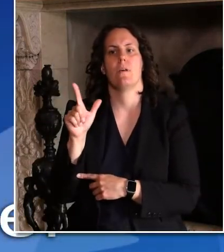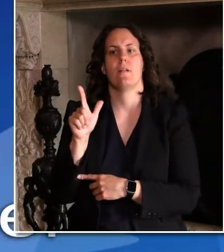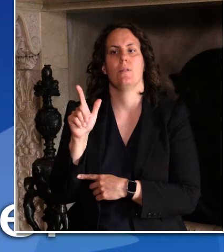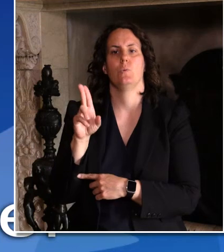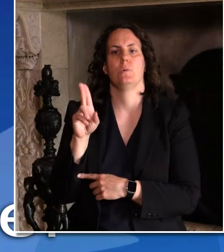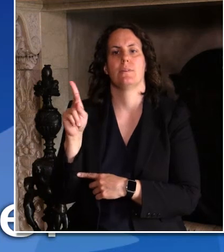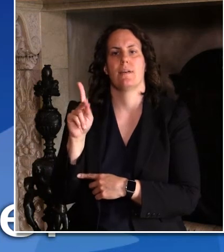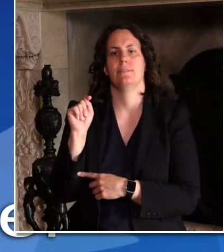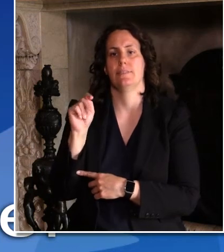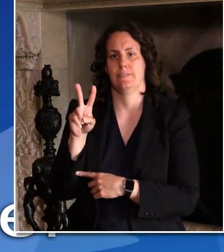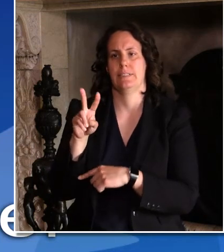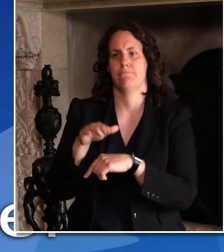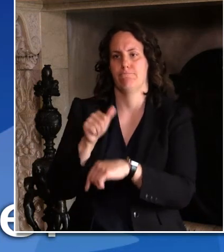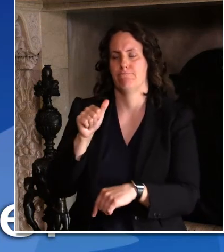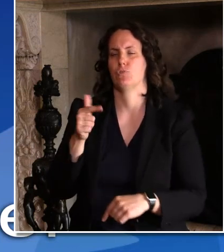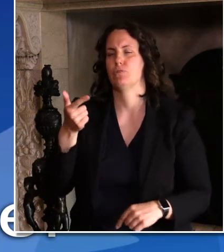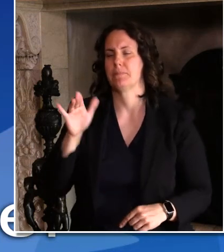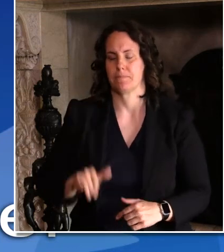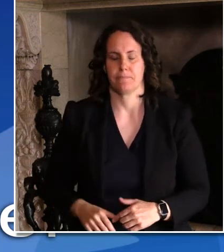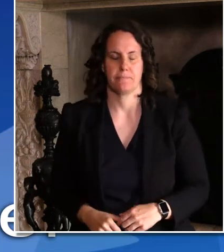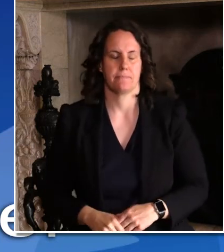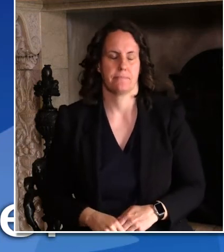Bay. Ben?